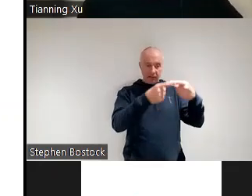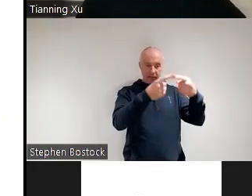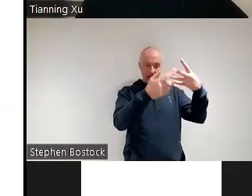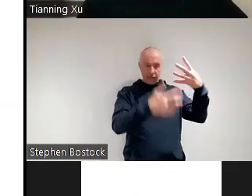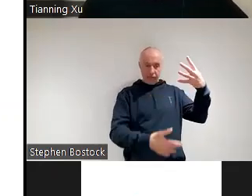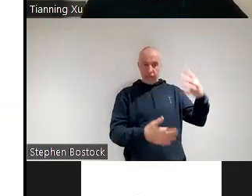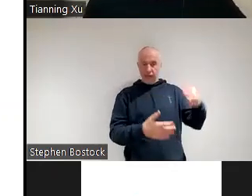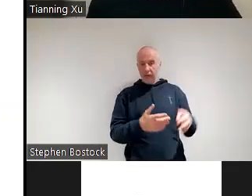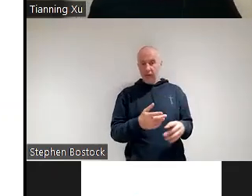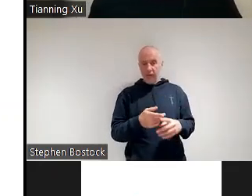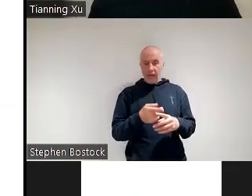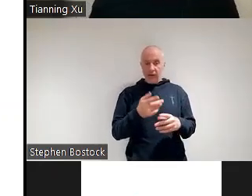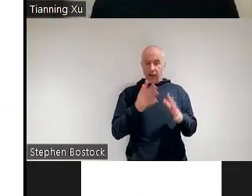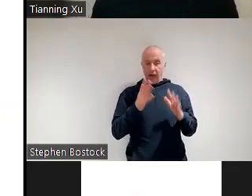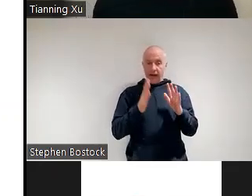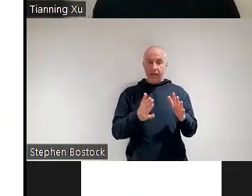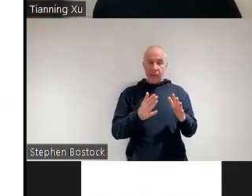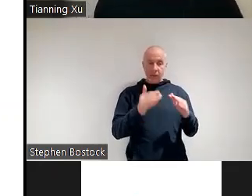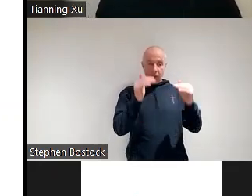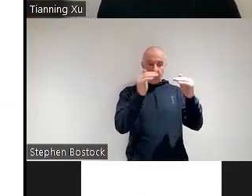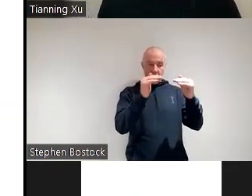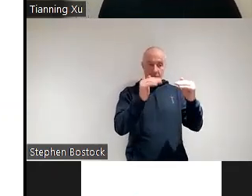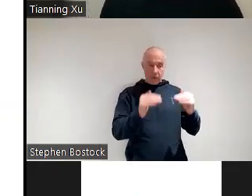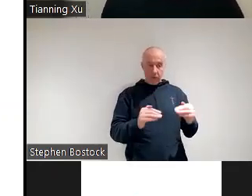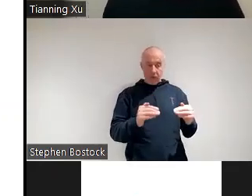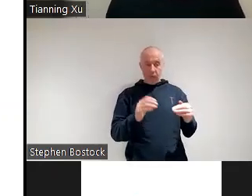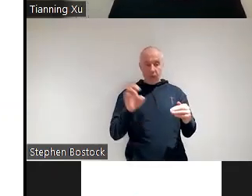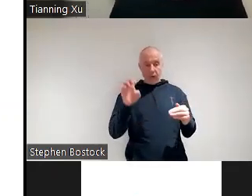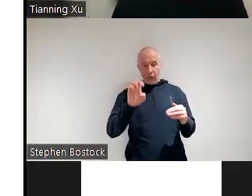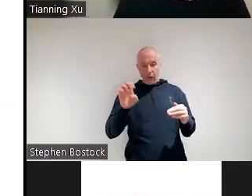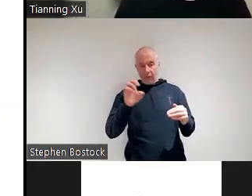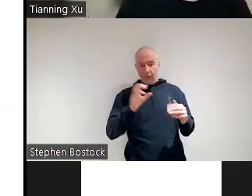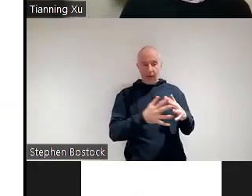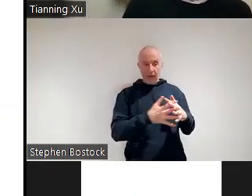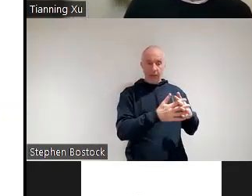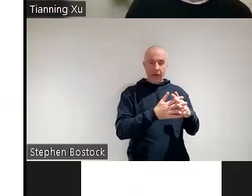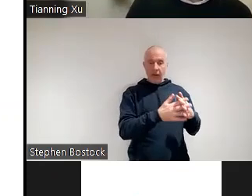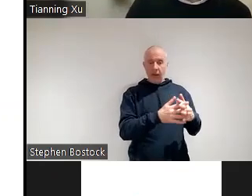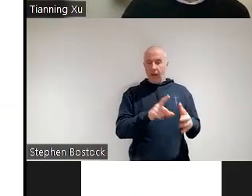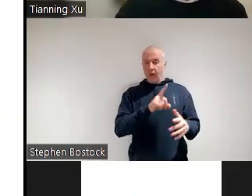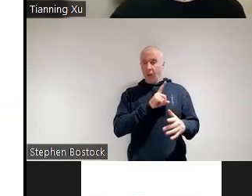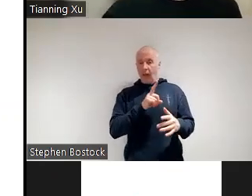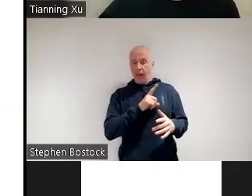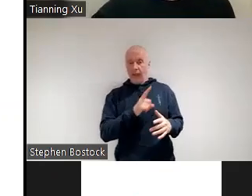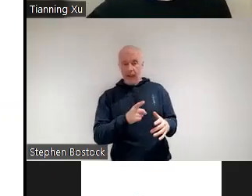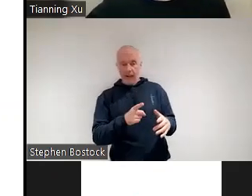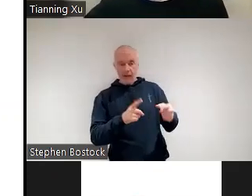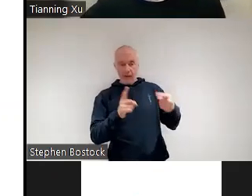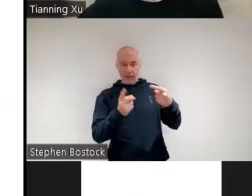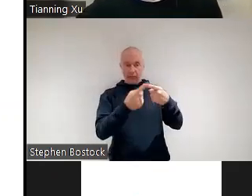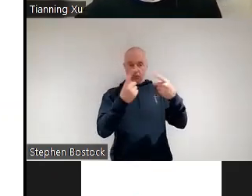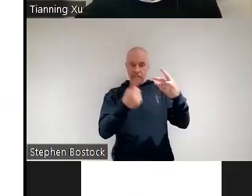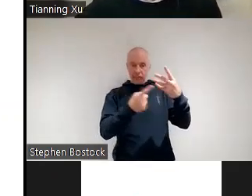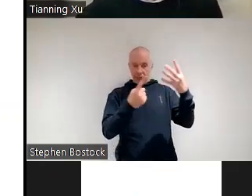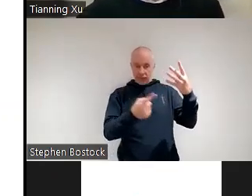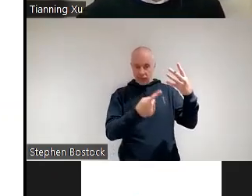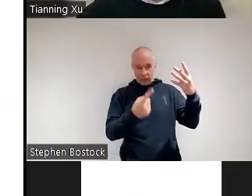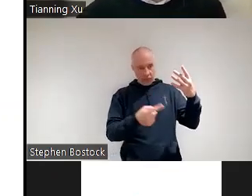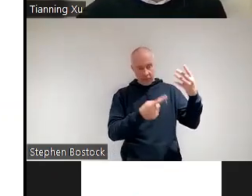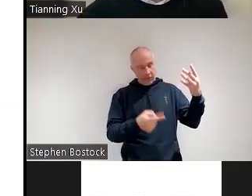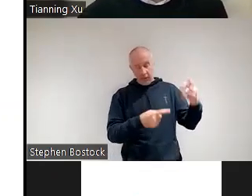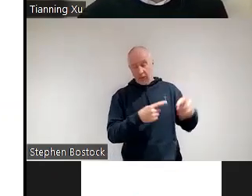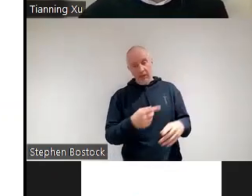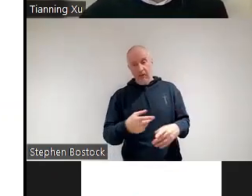do on the EV chargers. You could wonder, it's just an EV charger, why you want all this? Unfortunately, EV charger is